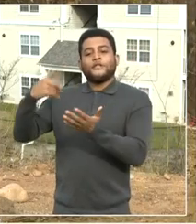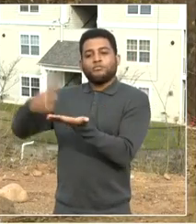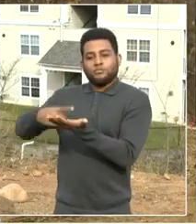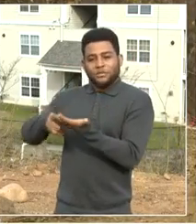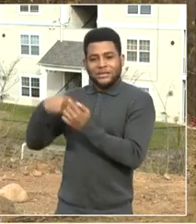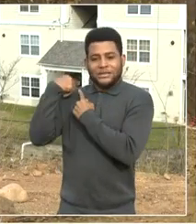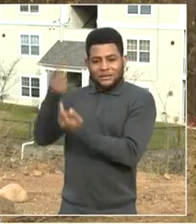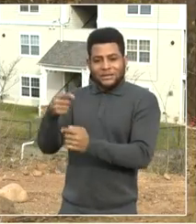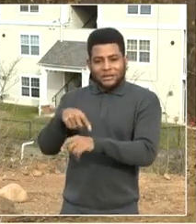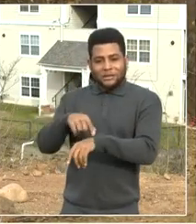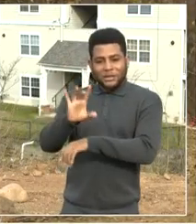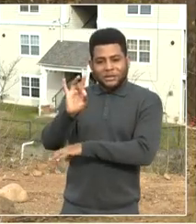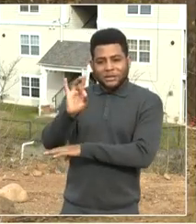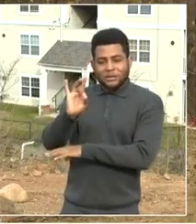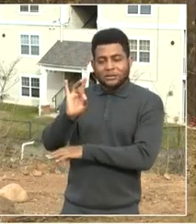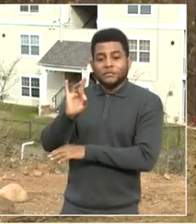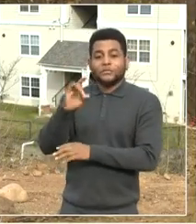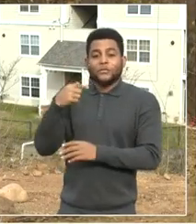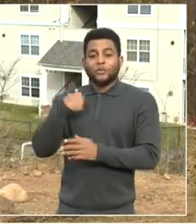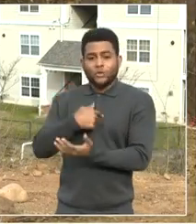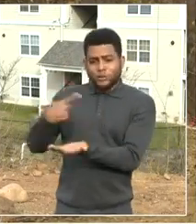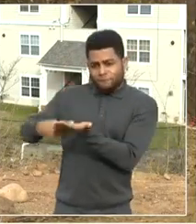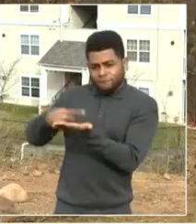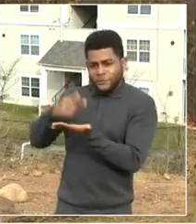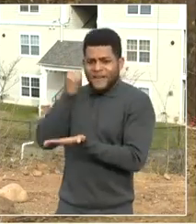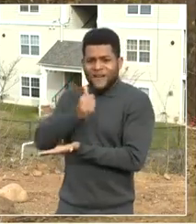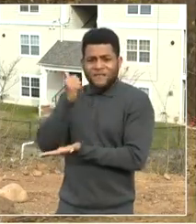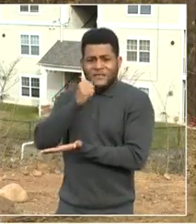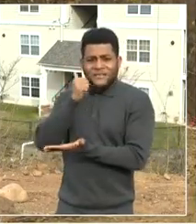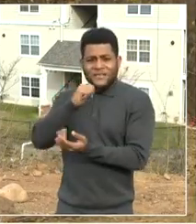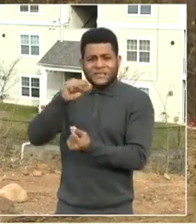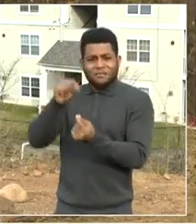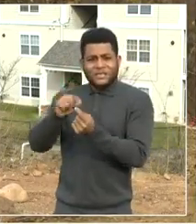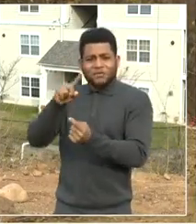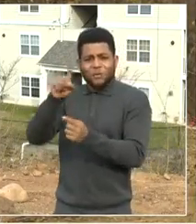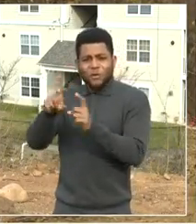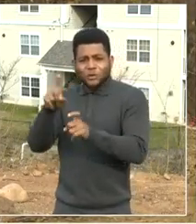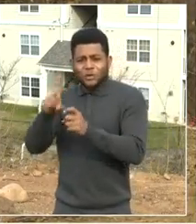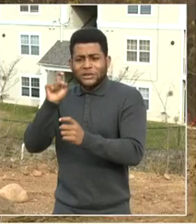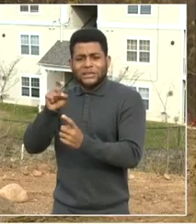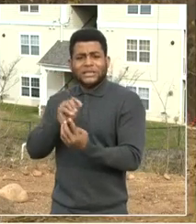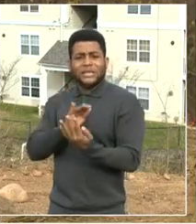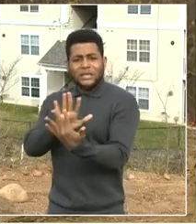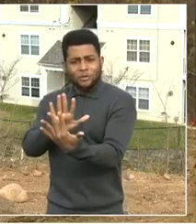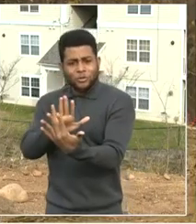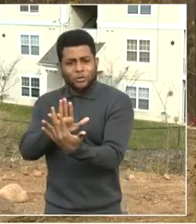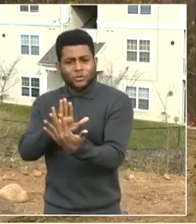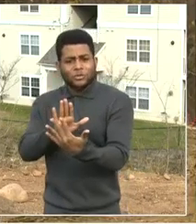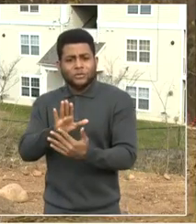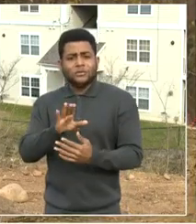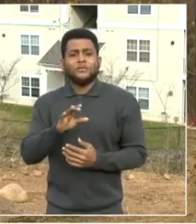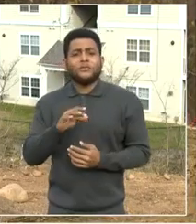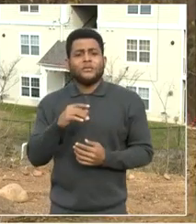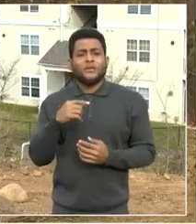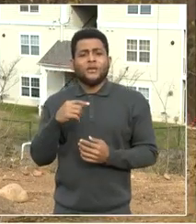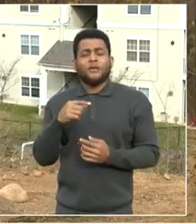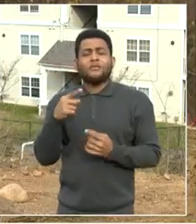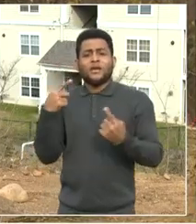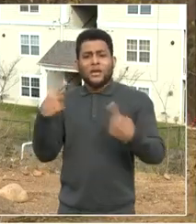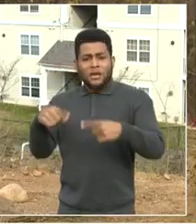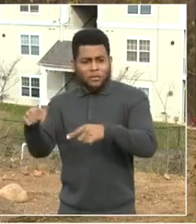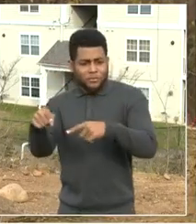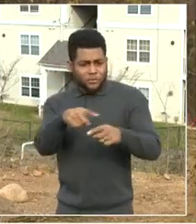We outlined some very specific questions that we need to answer about testing, about